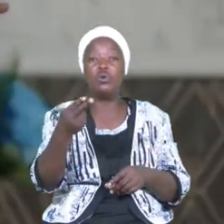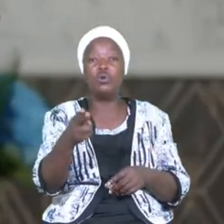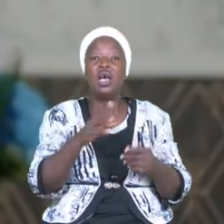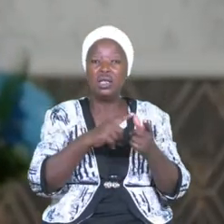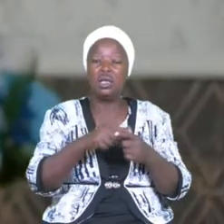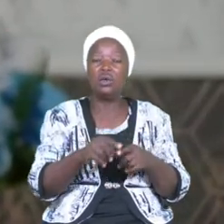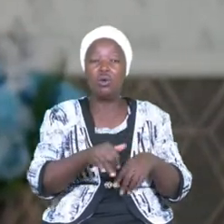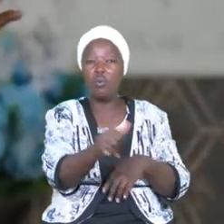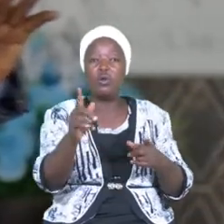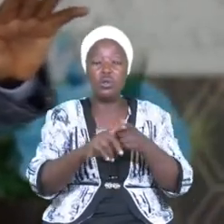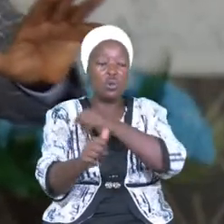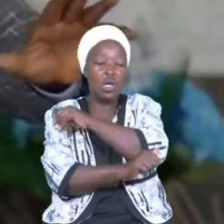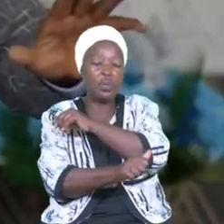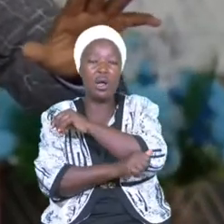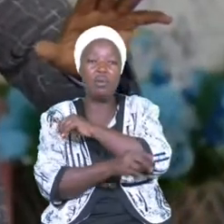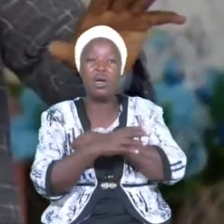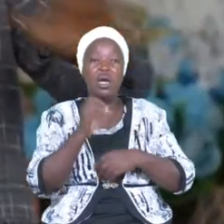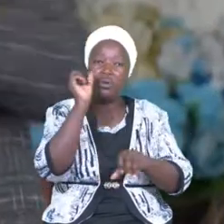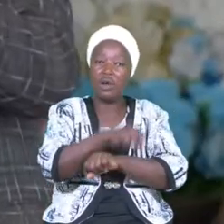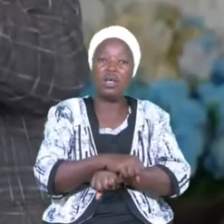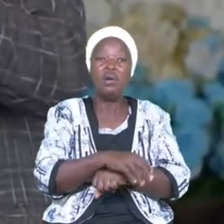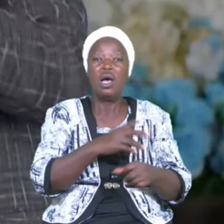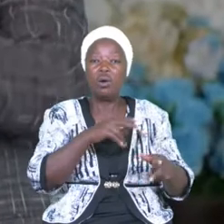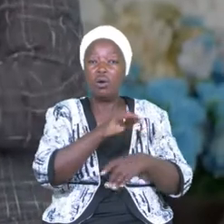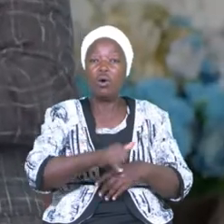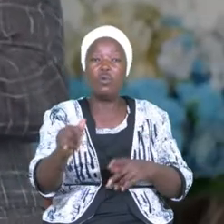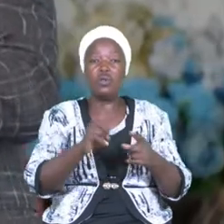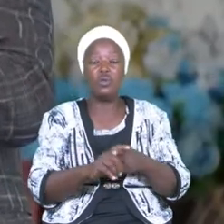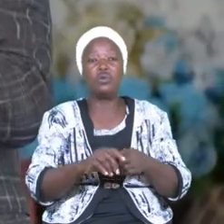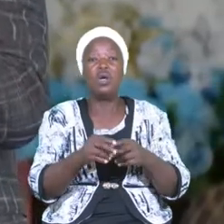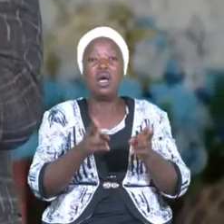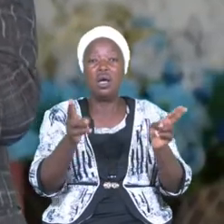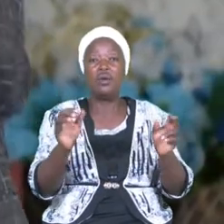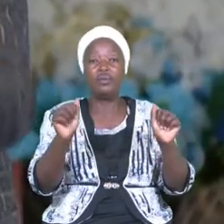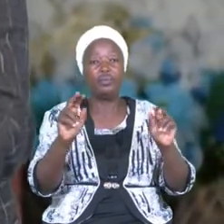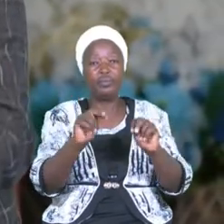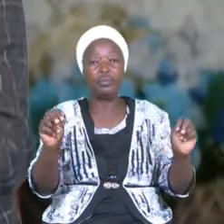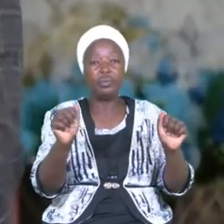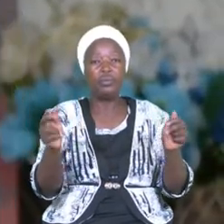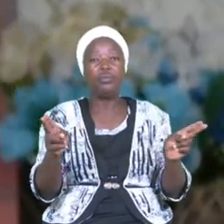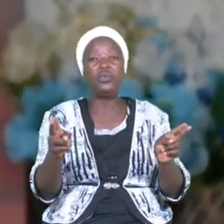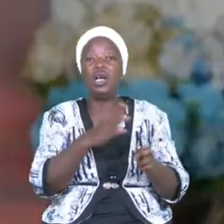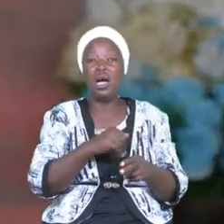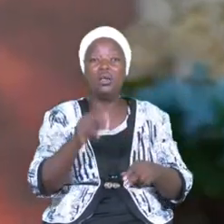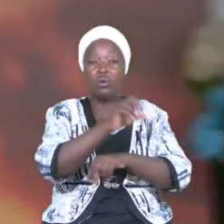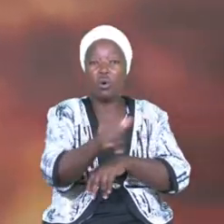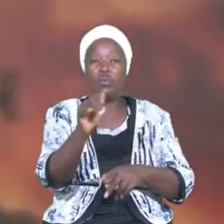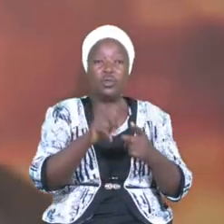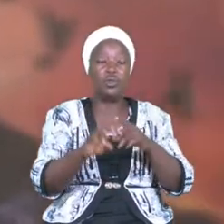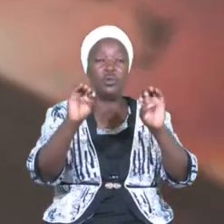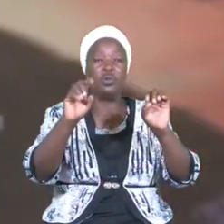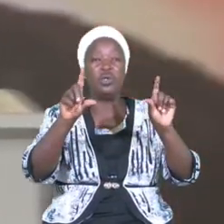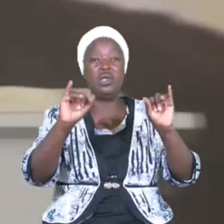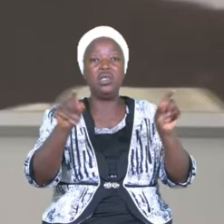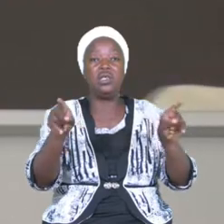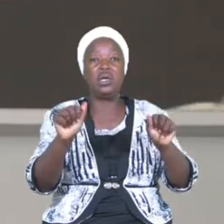Anna, and she overcame. Common to Elizabeth, And she overcame. Come unto men